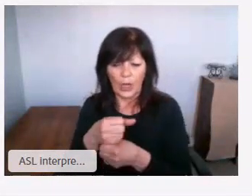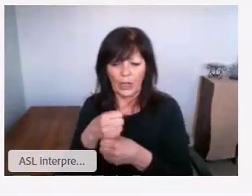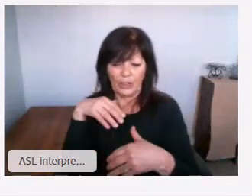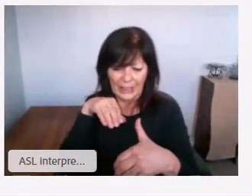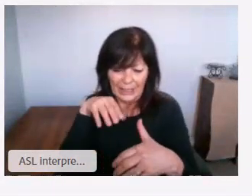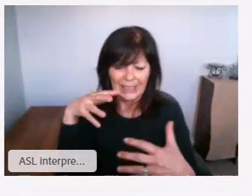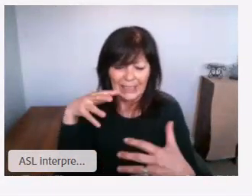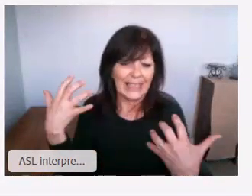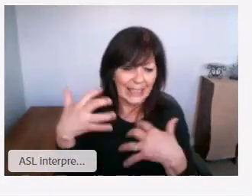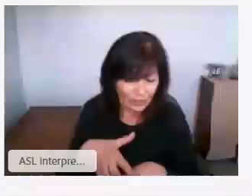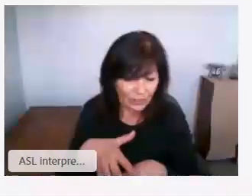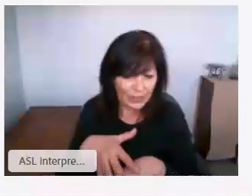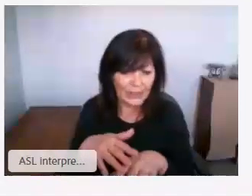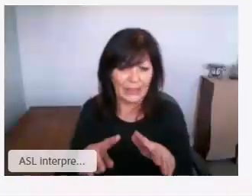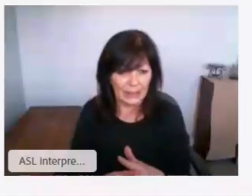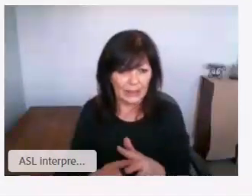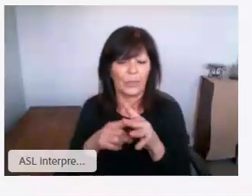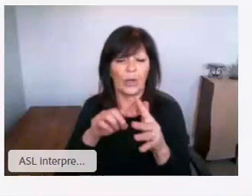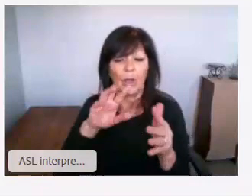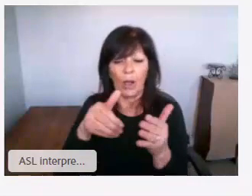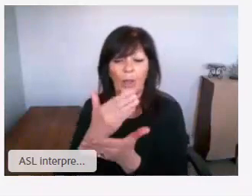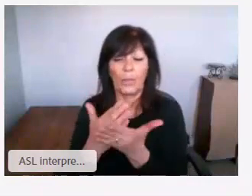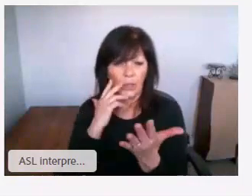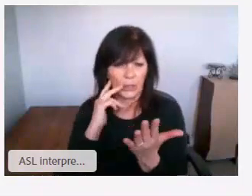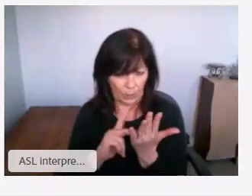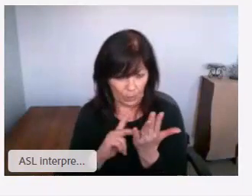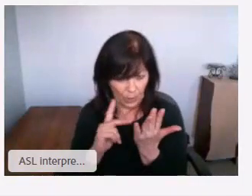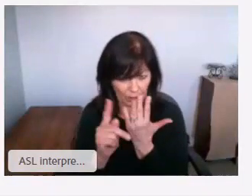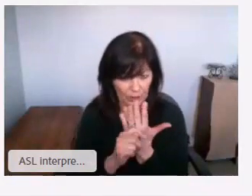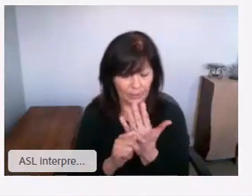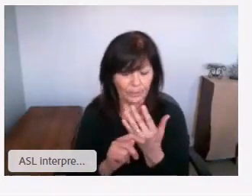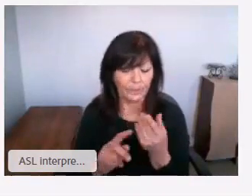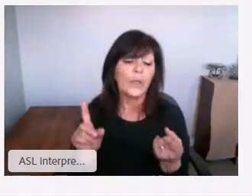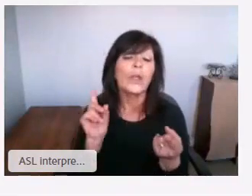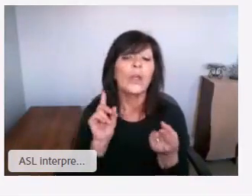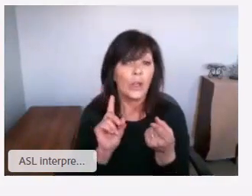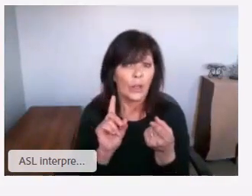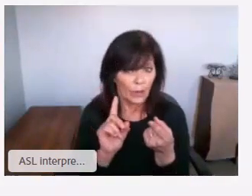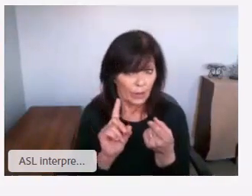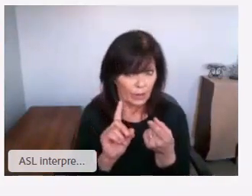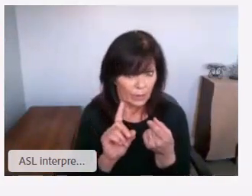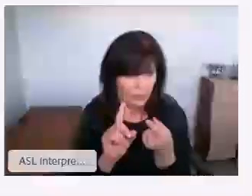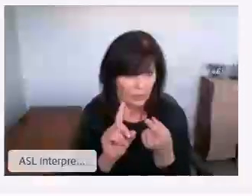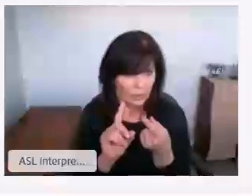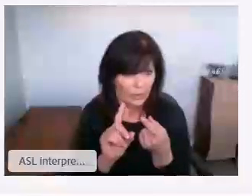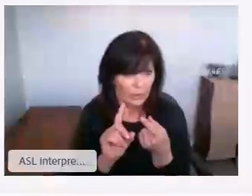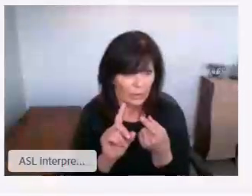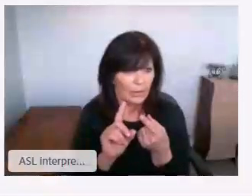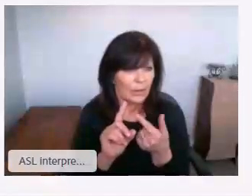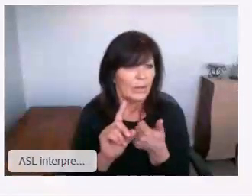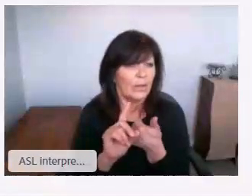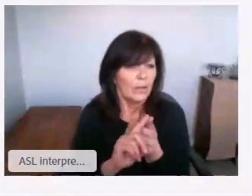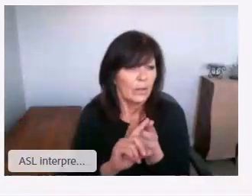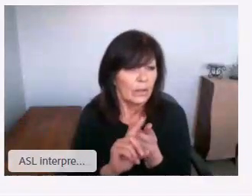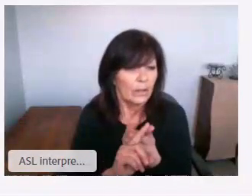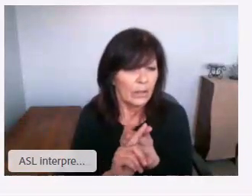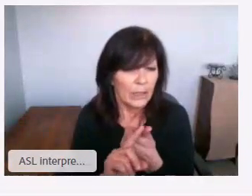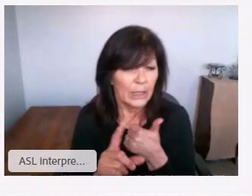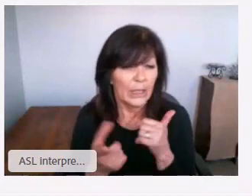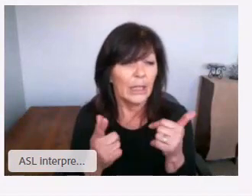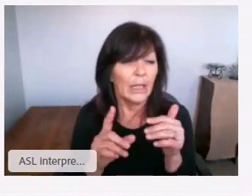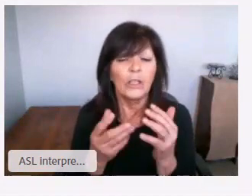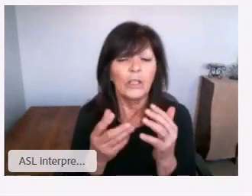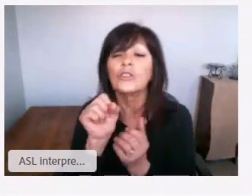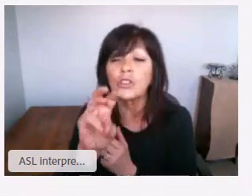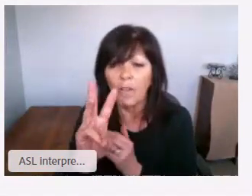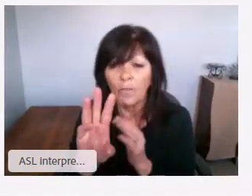and components of the project. The first is a software development approach